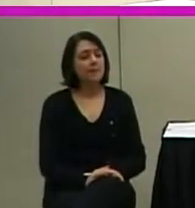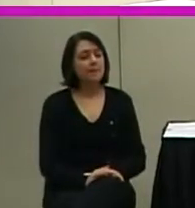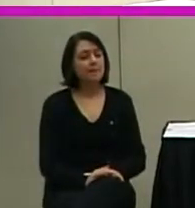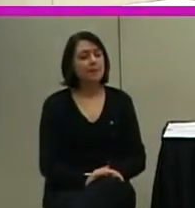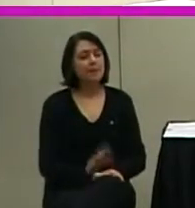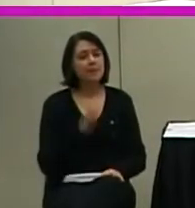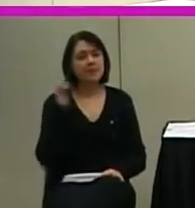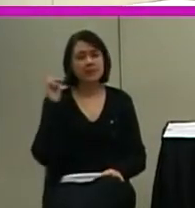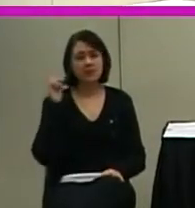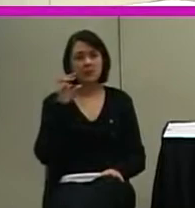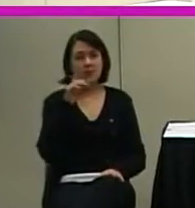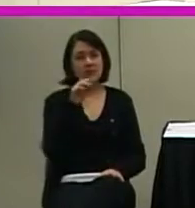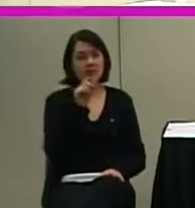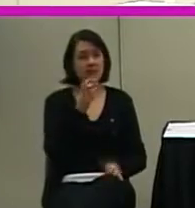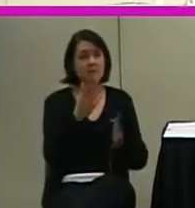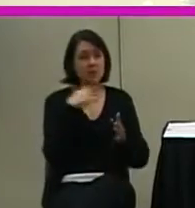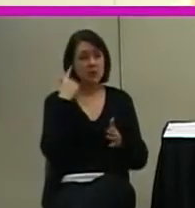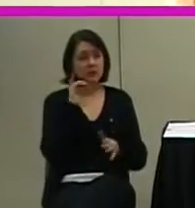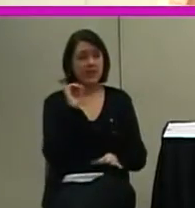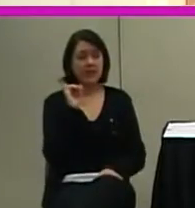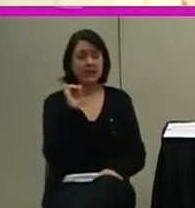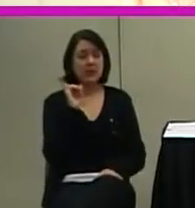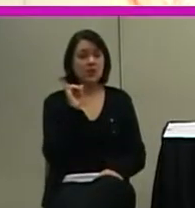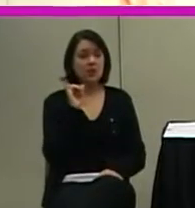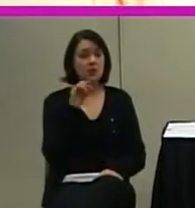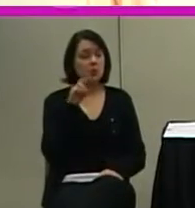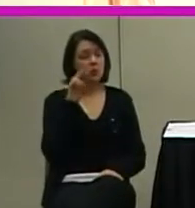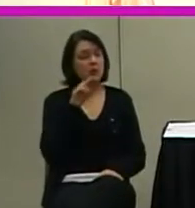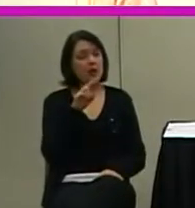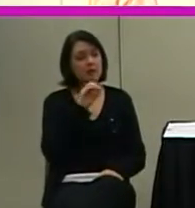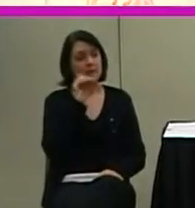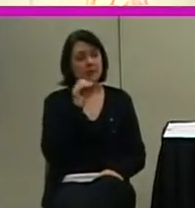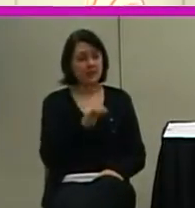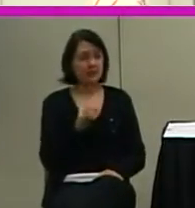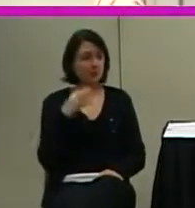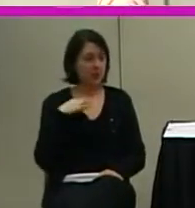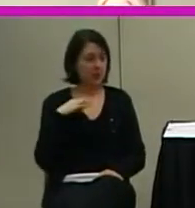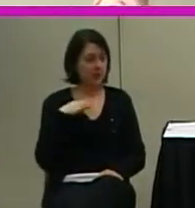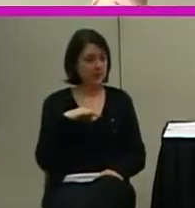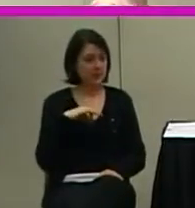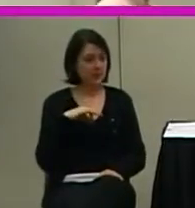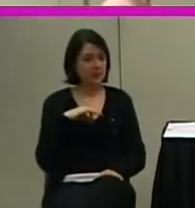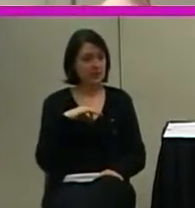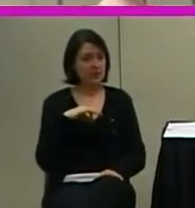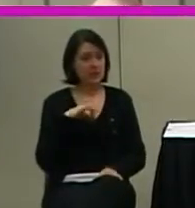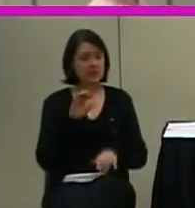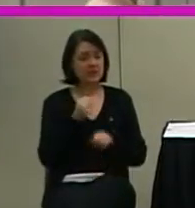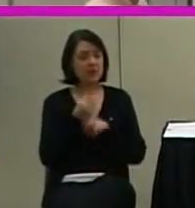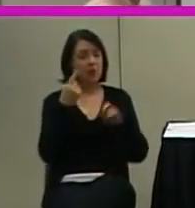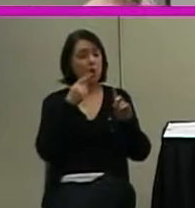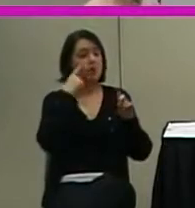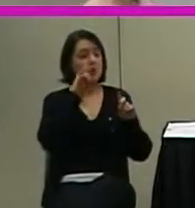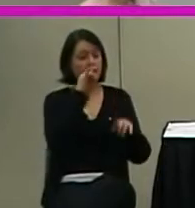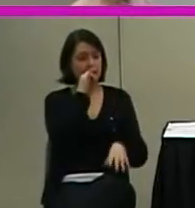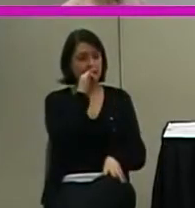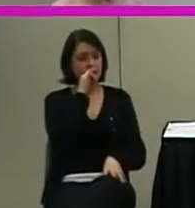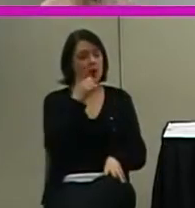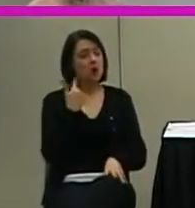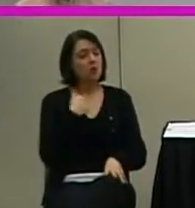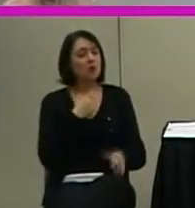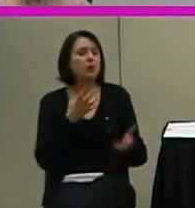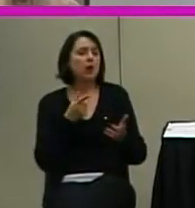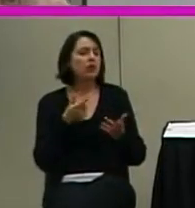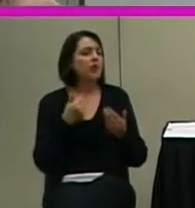This is what data might look like. You would look at percentage of points, and you'd set a goal for a kid. We would like